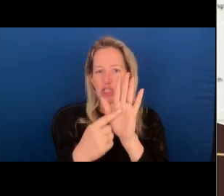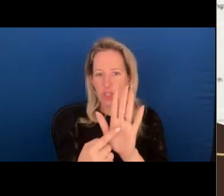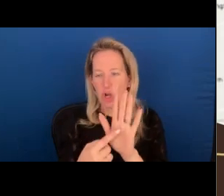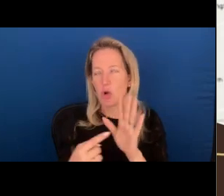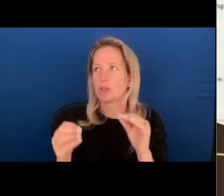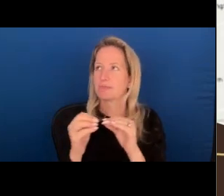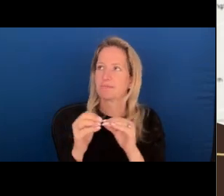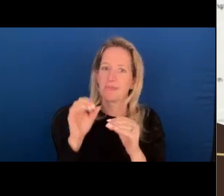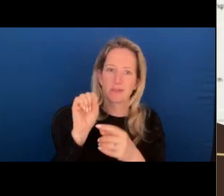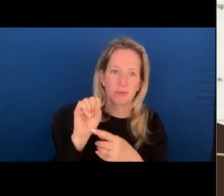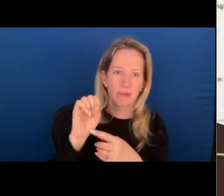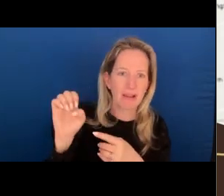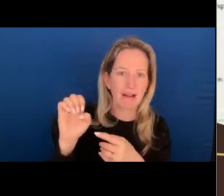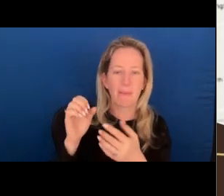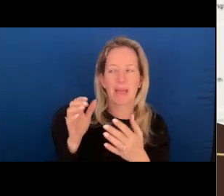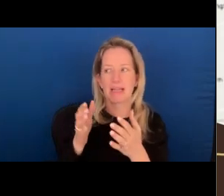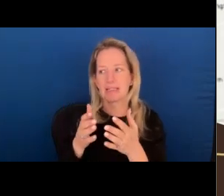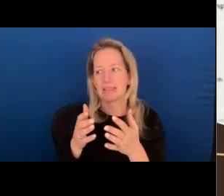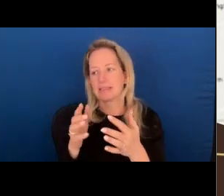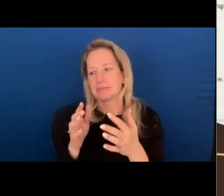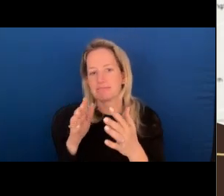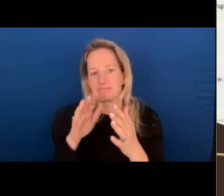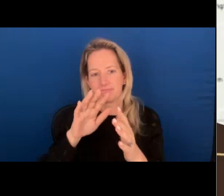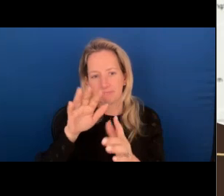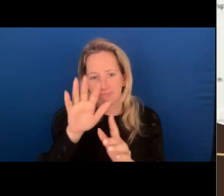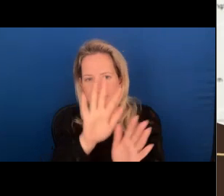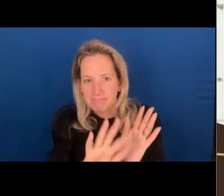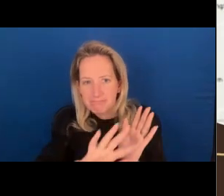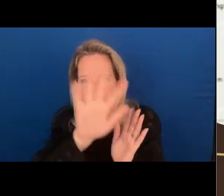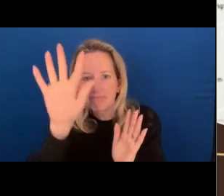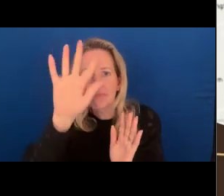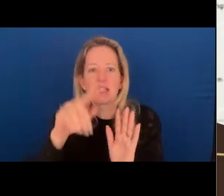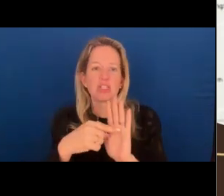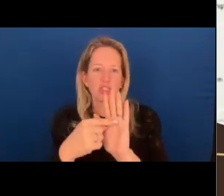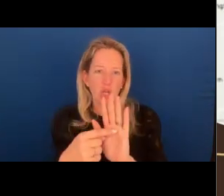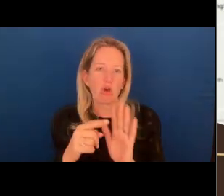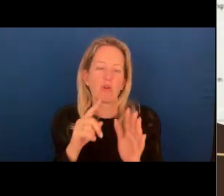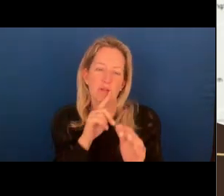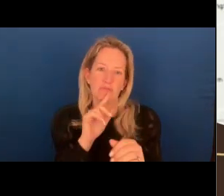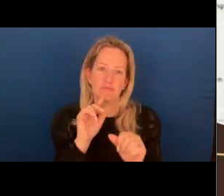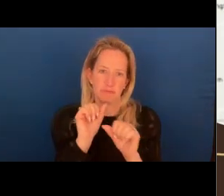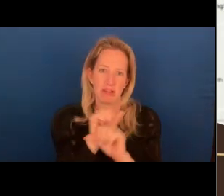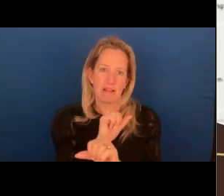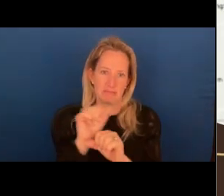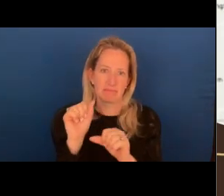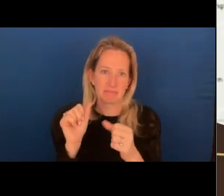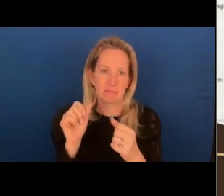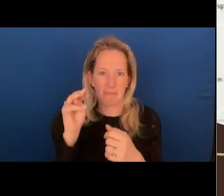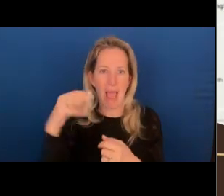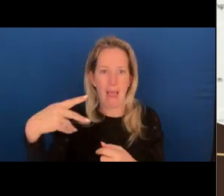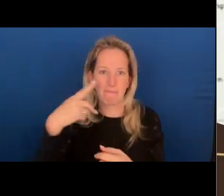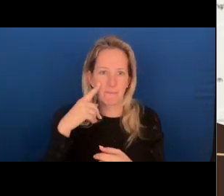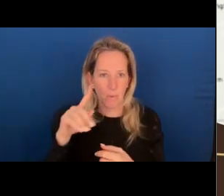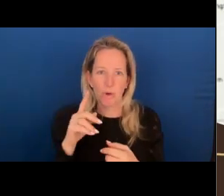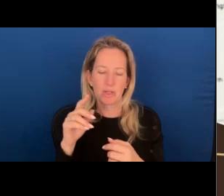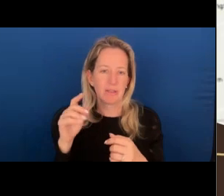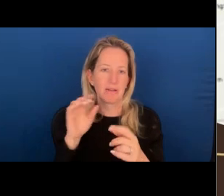drivers, incorporates more issues to create a really representative map of what environmental justice looks like in the city. So as you can